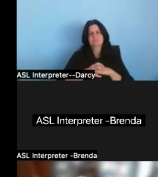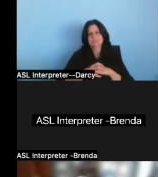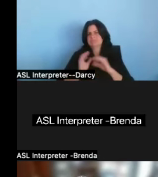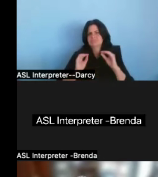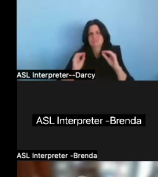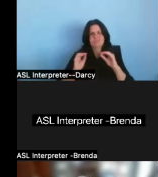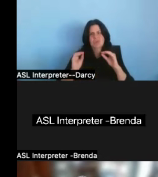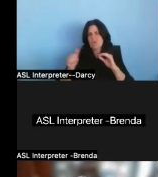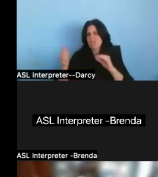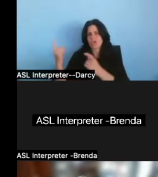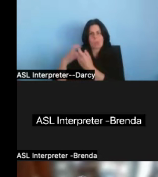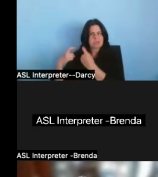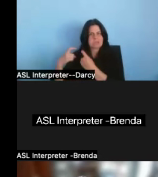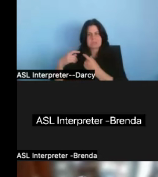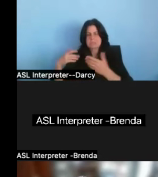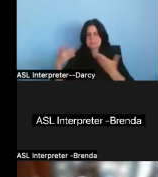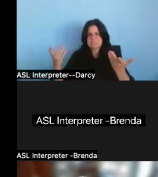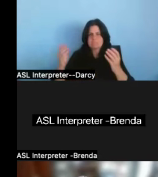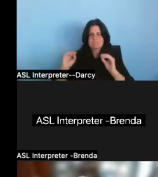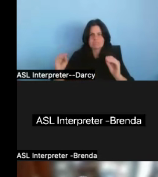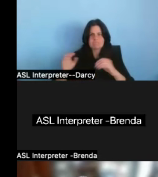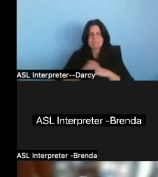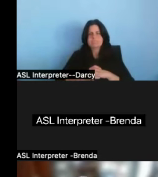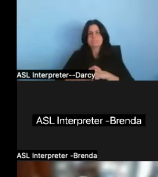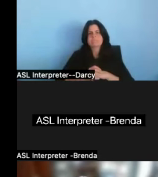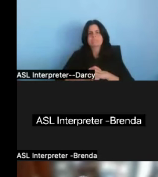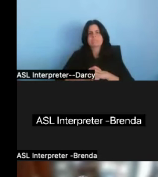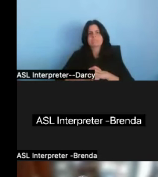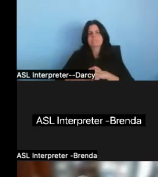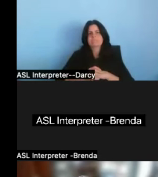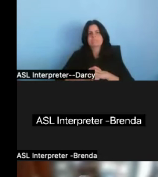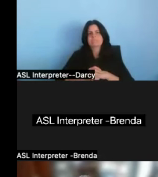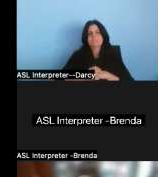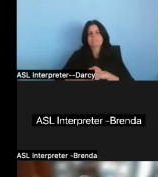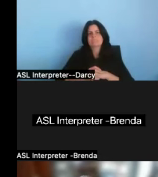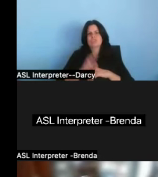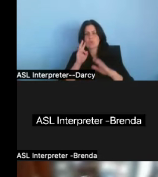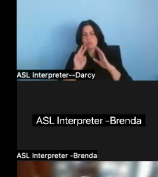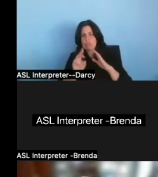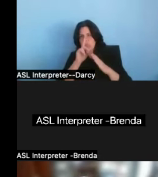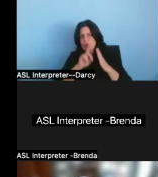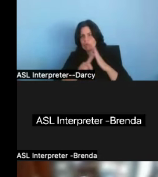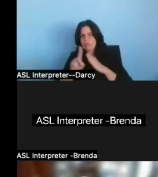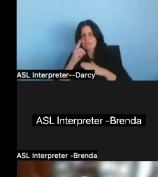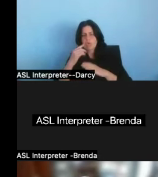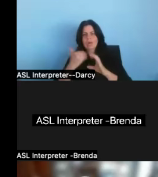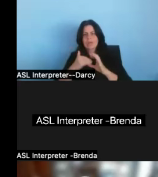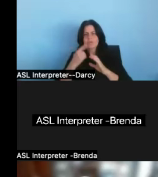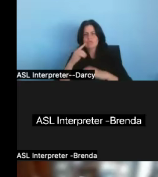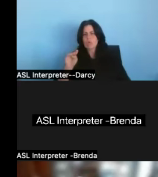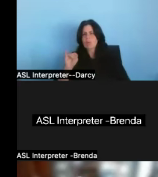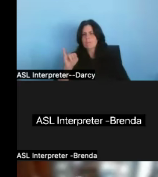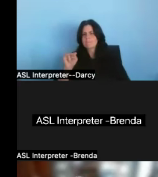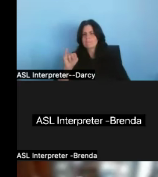questions came in. Do be looking for the emails on our mini award and new order